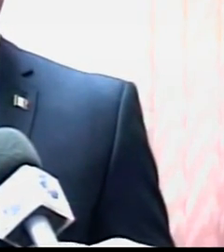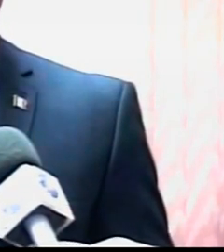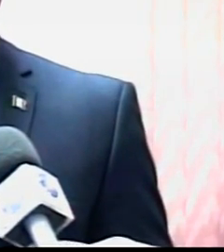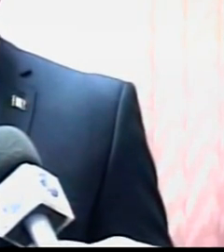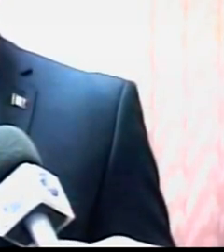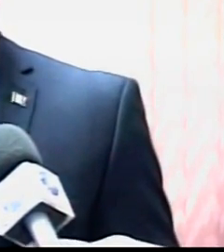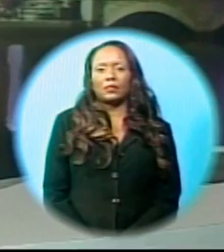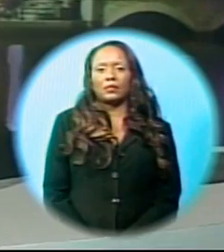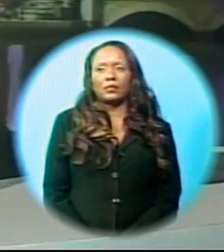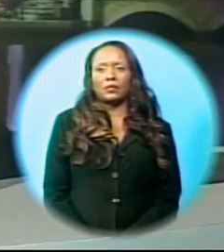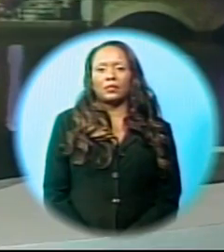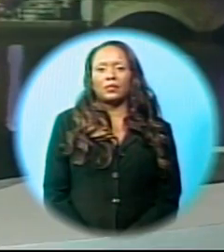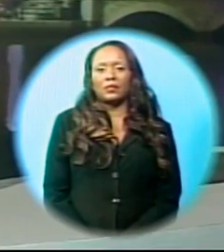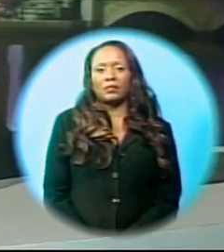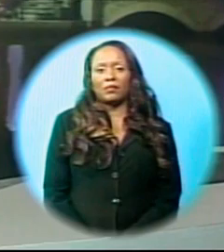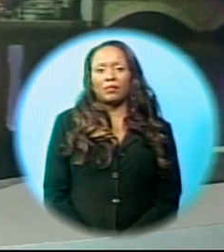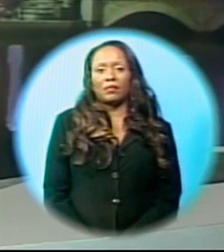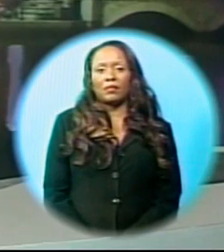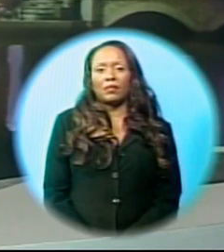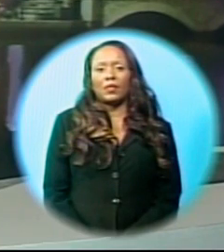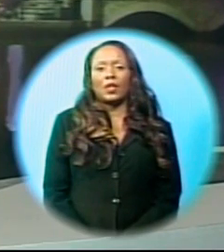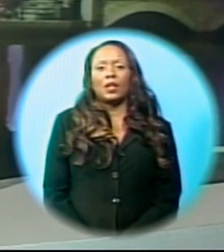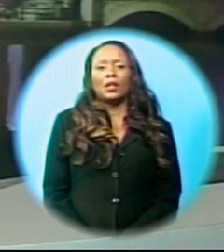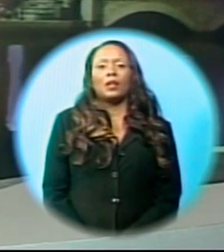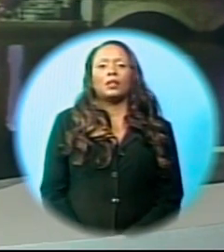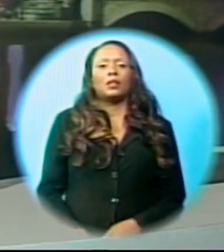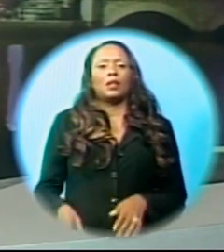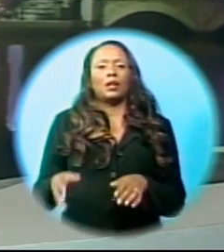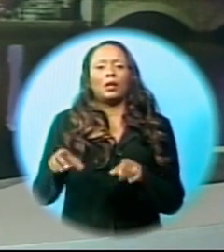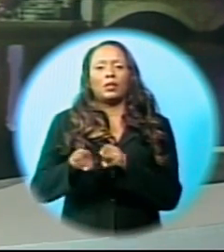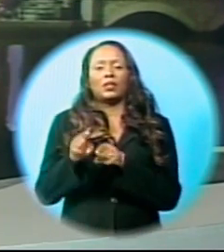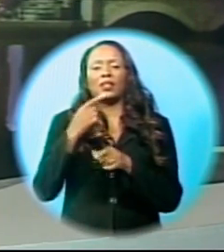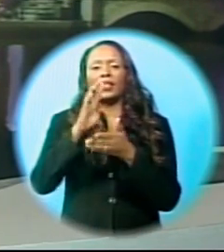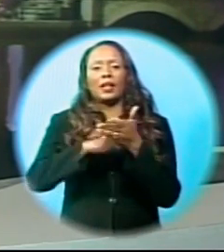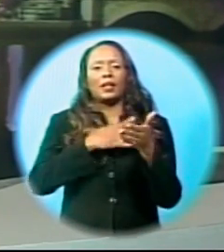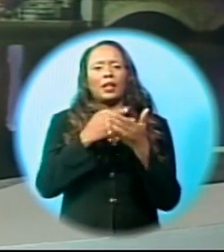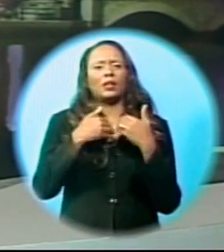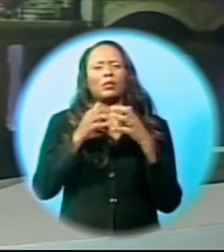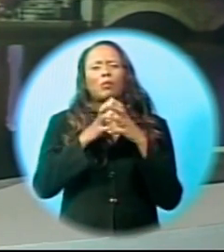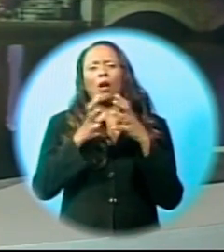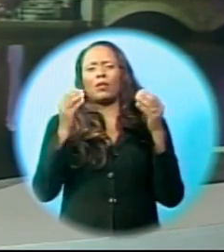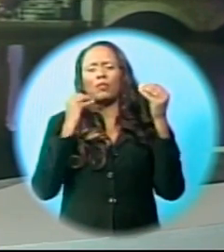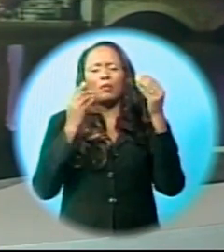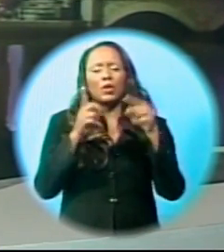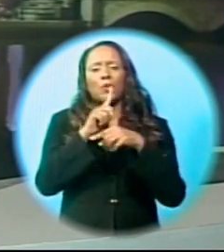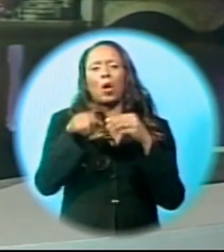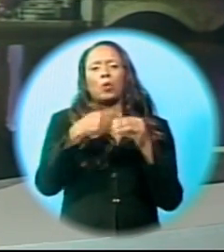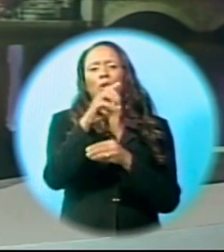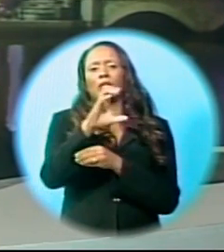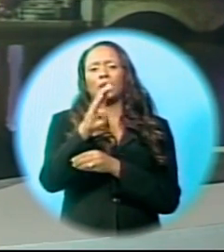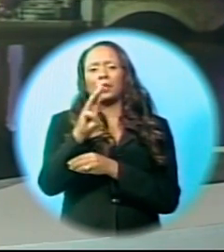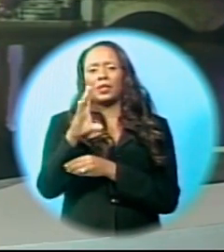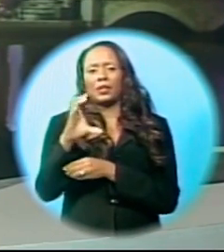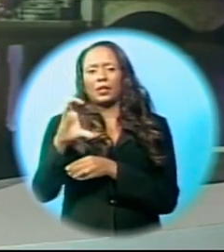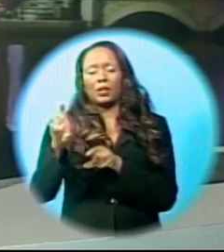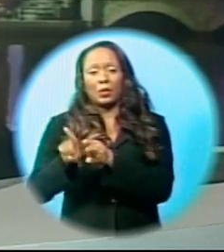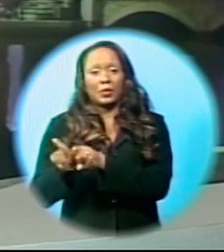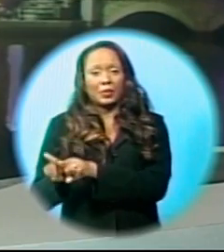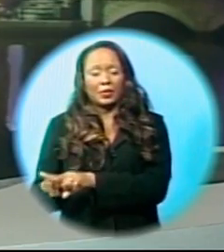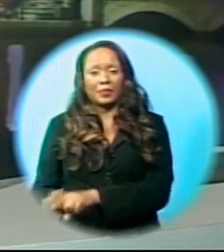Labour Party. And Chairman Earl notes that the calendar also holds a wealth of information about the CBC as